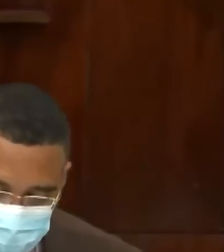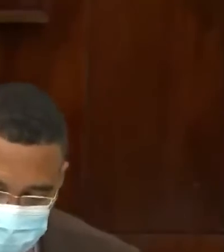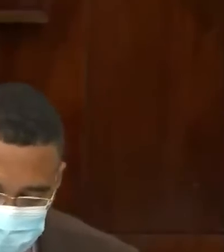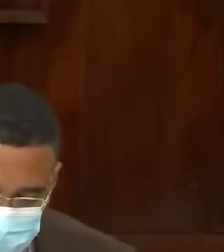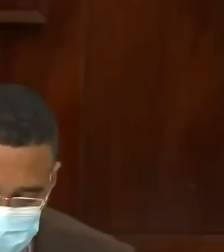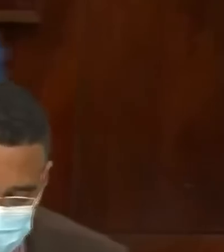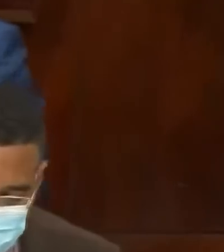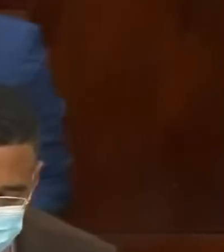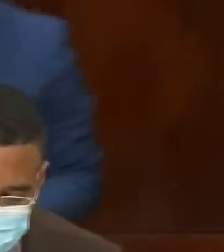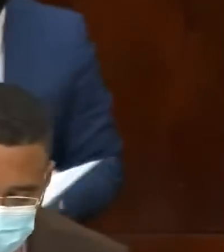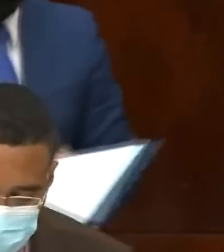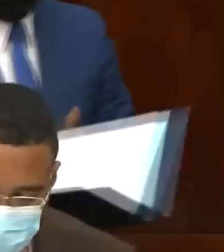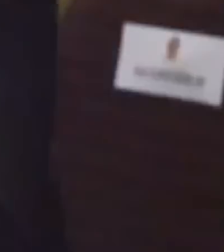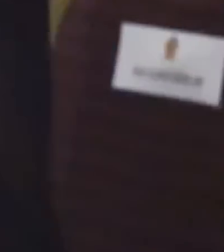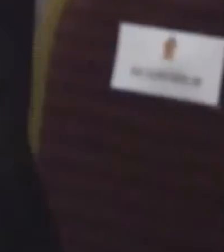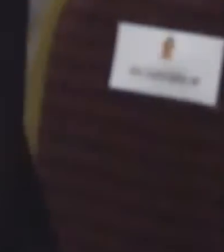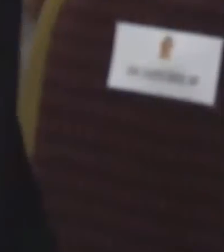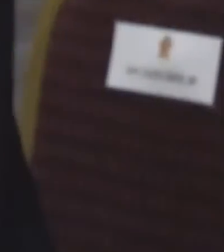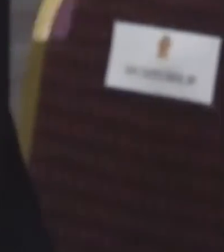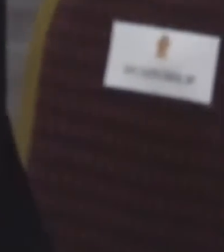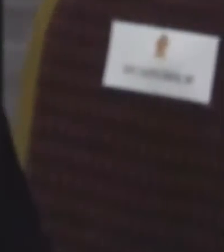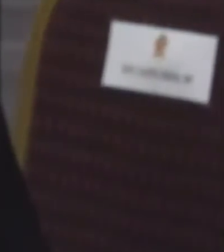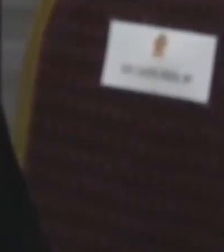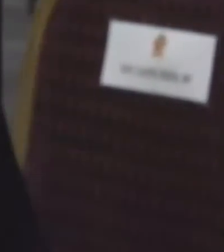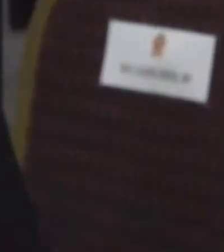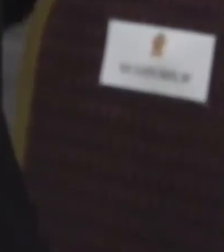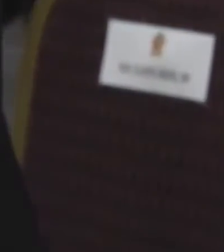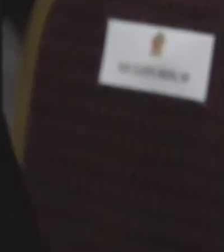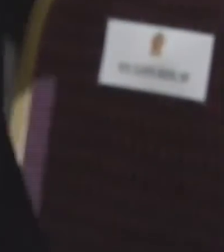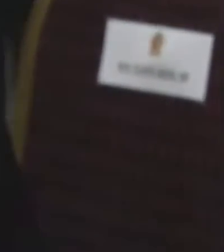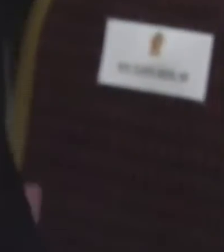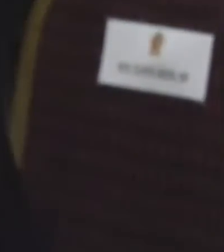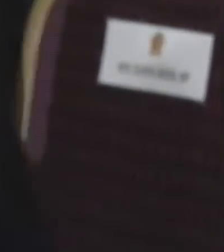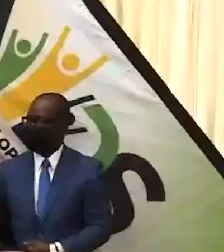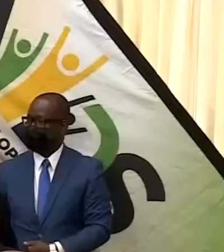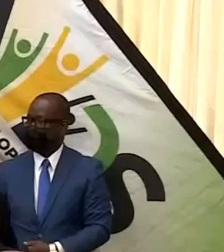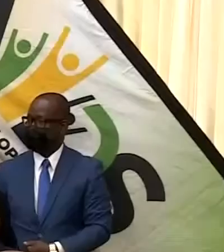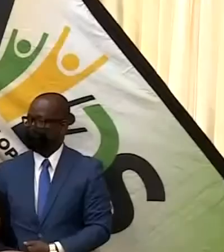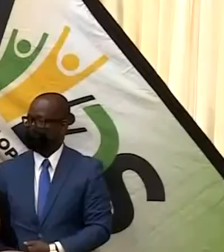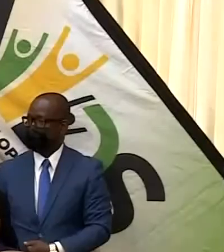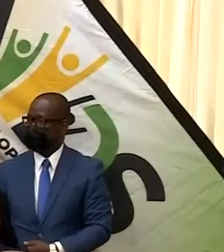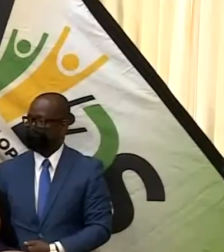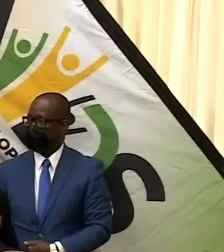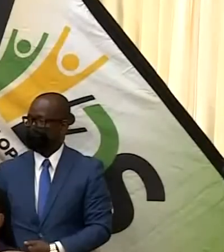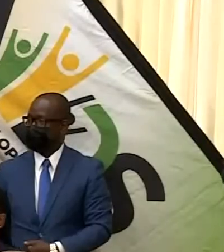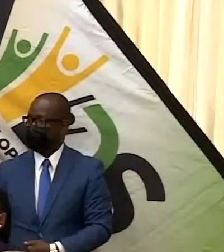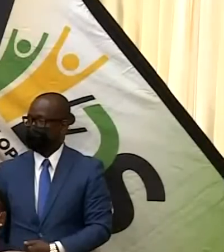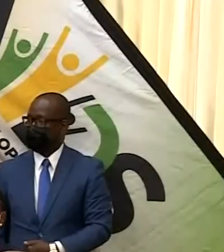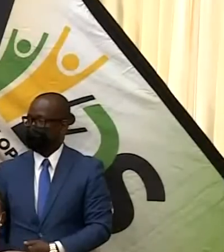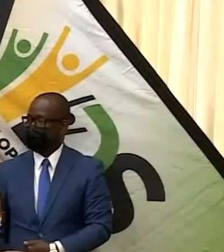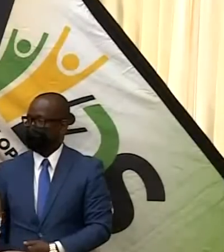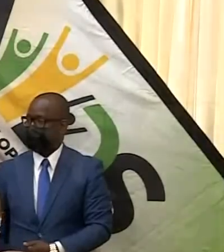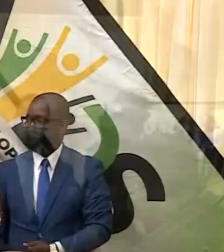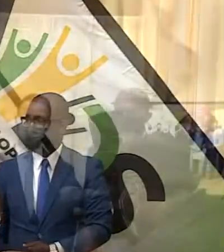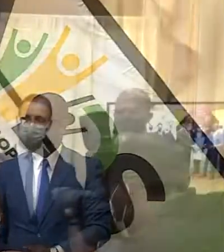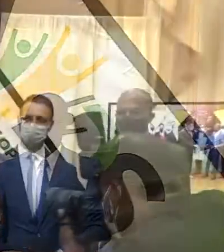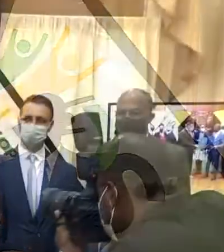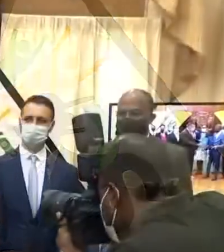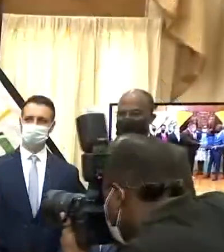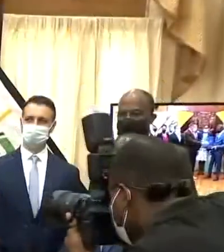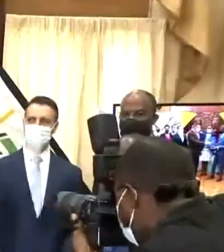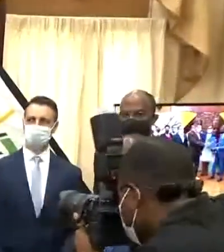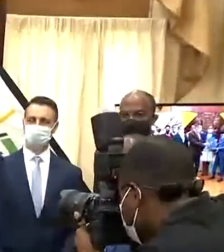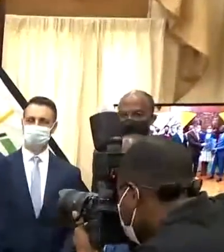3, 2022 signed a Memorandum of Understanding with deposit-taking institutions to participate in the pilot of the